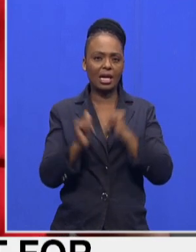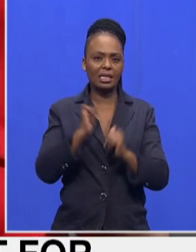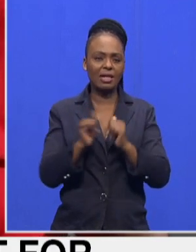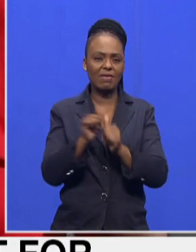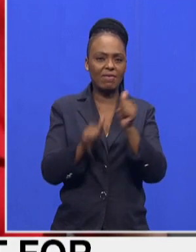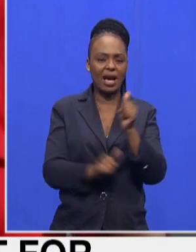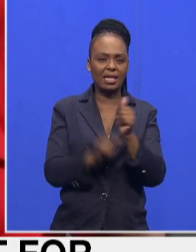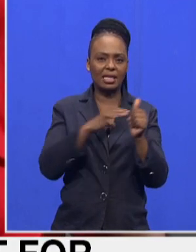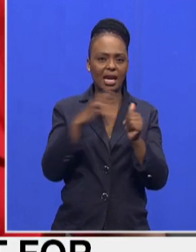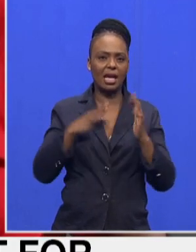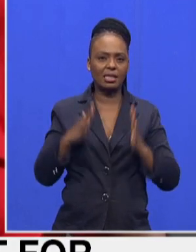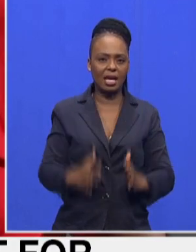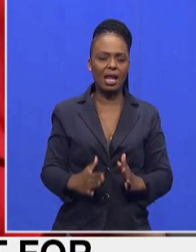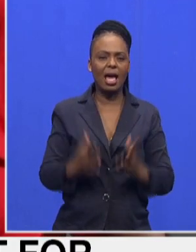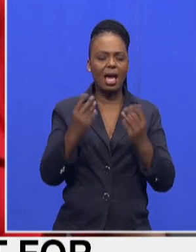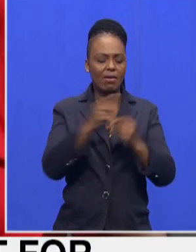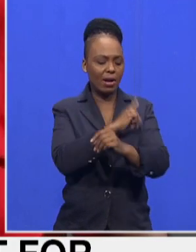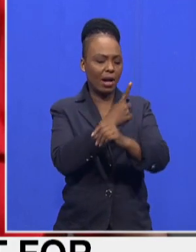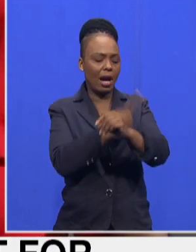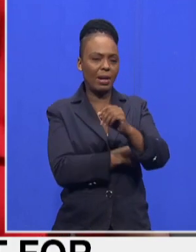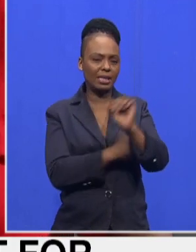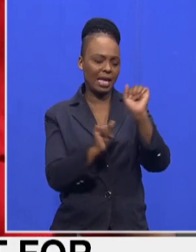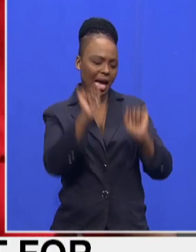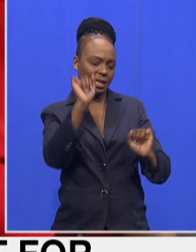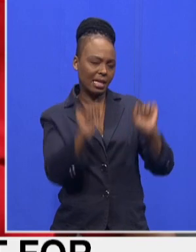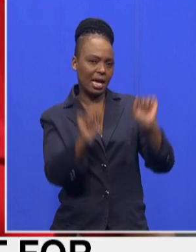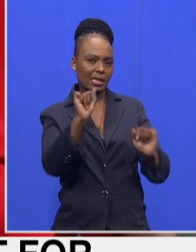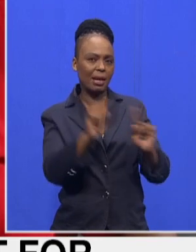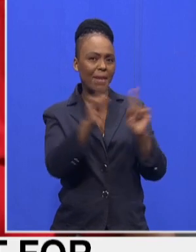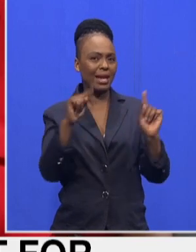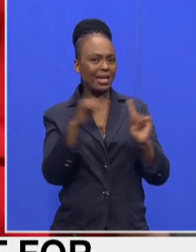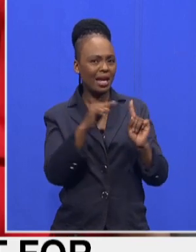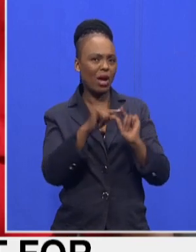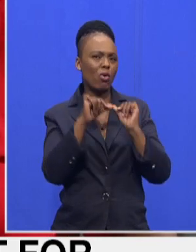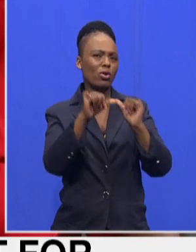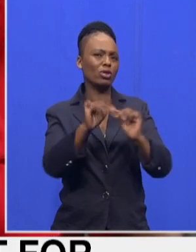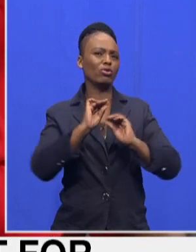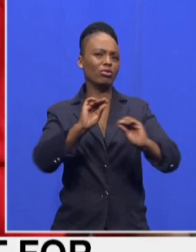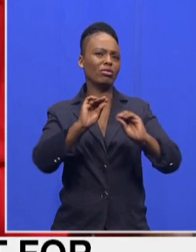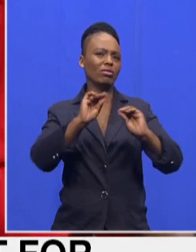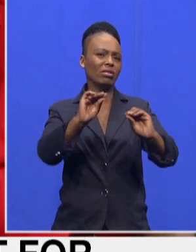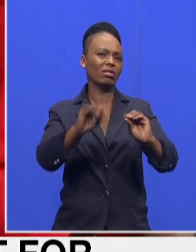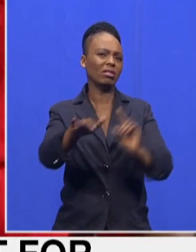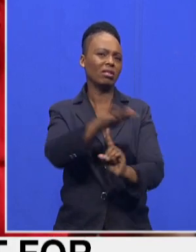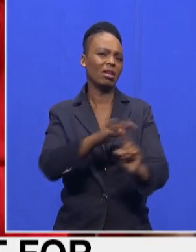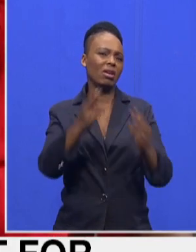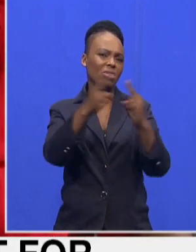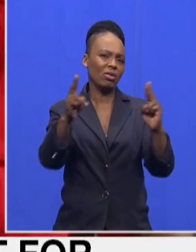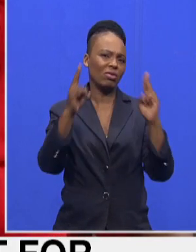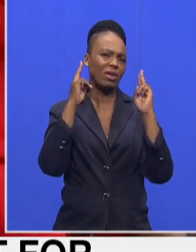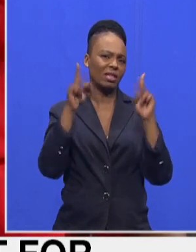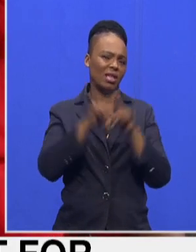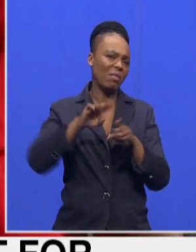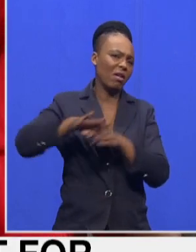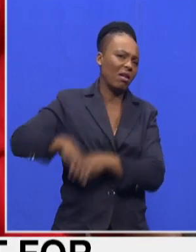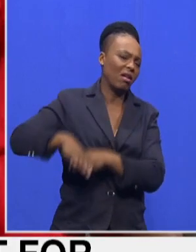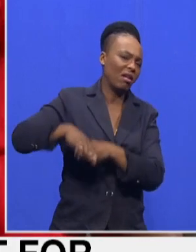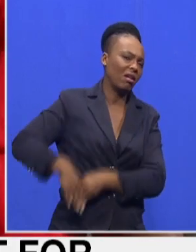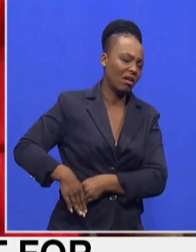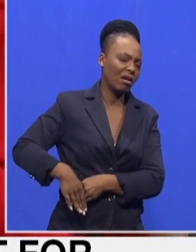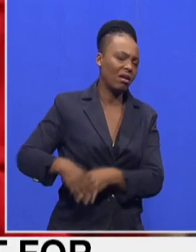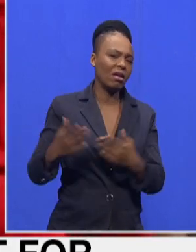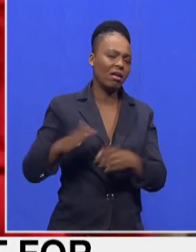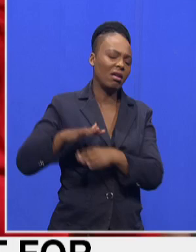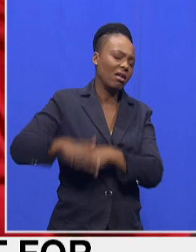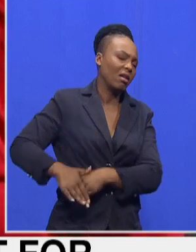has capacity to hold assessments, etc., but she's continuing with academia. She's continuing with the exclusion of not only then those that